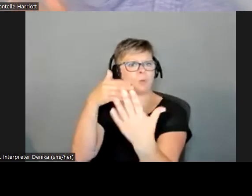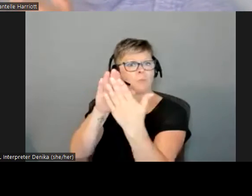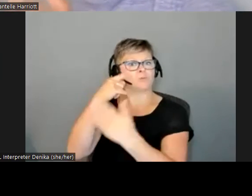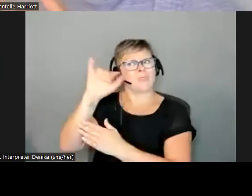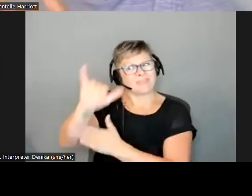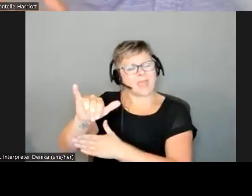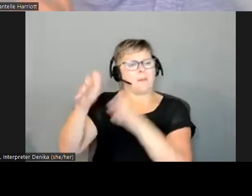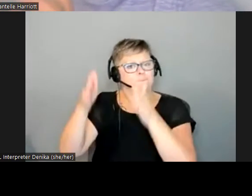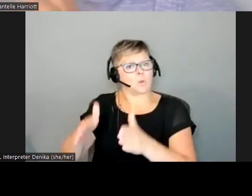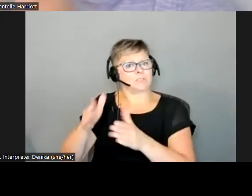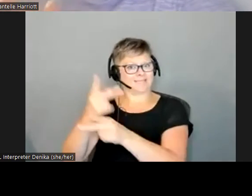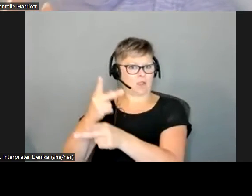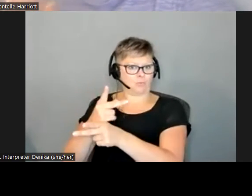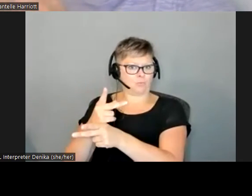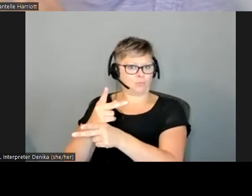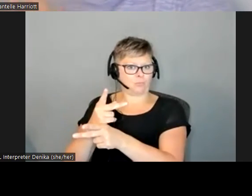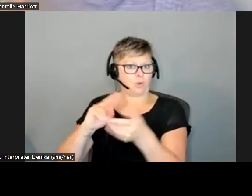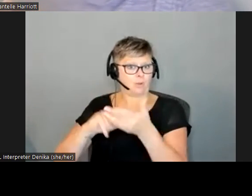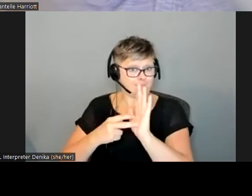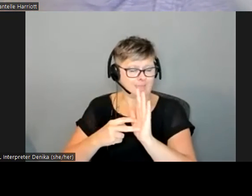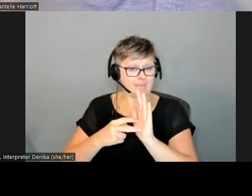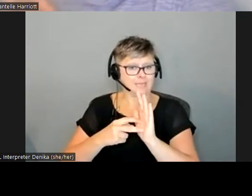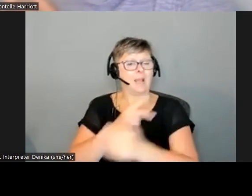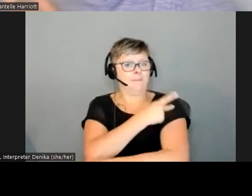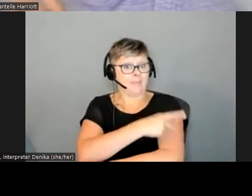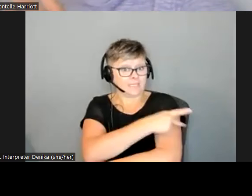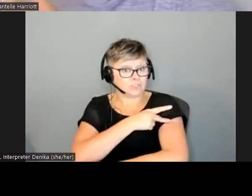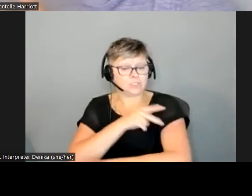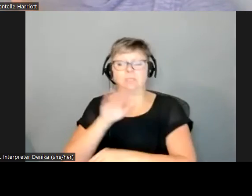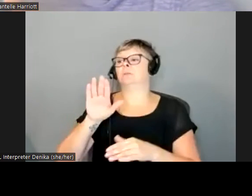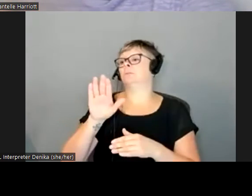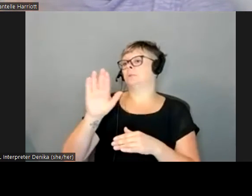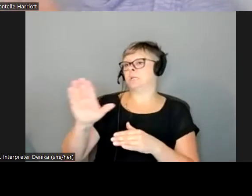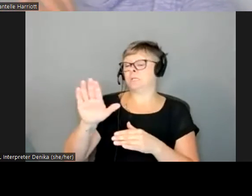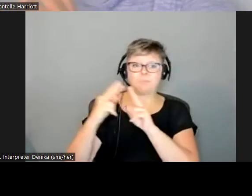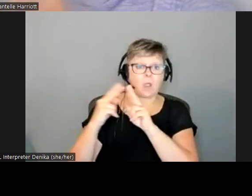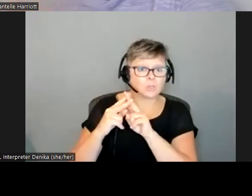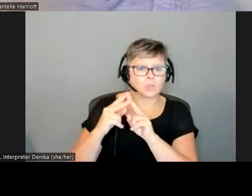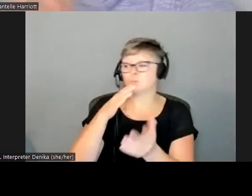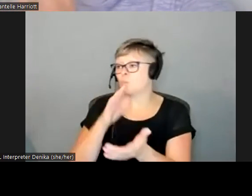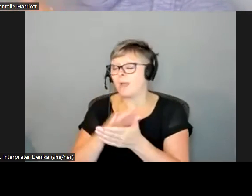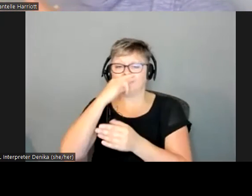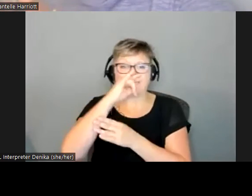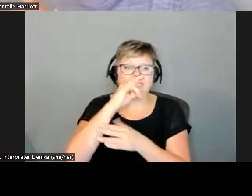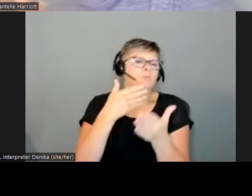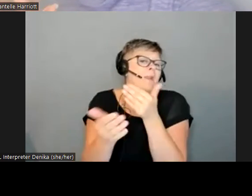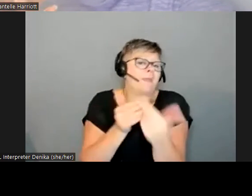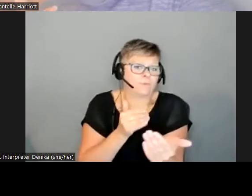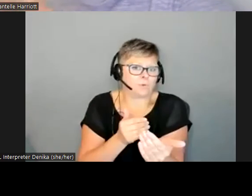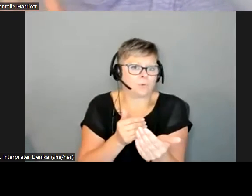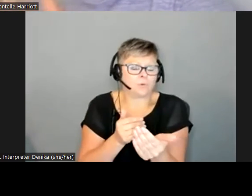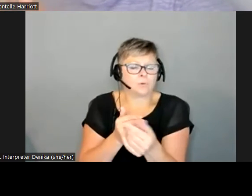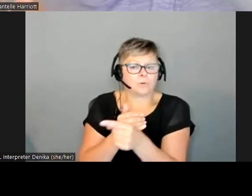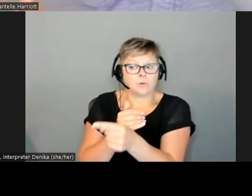care, ensuring that both the patient and his wife or his partner or his kids or whoever is managing the